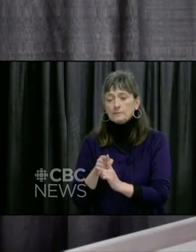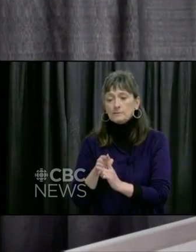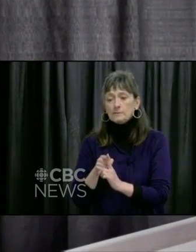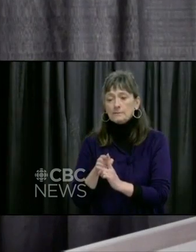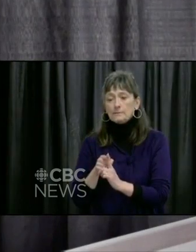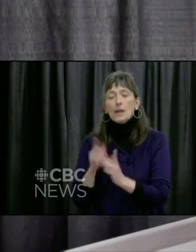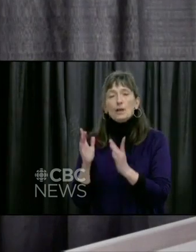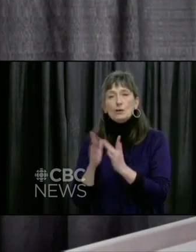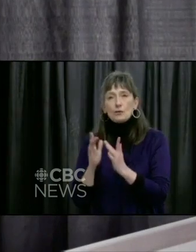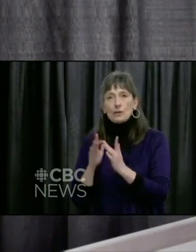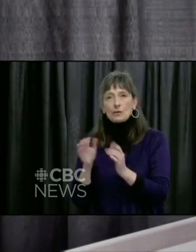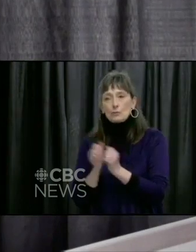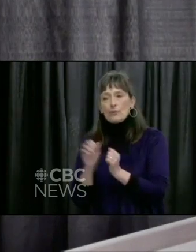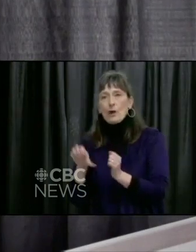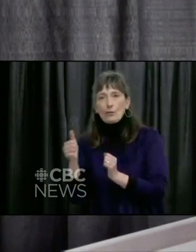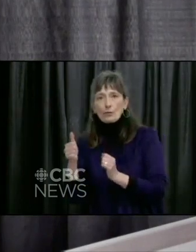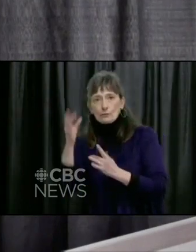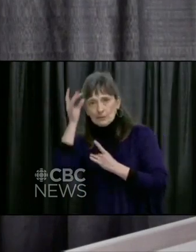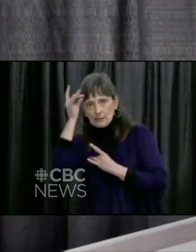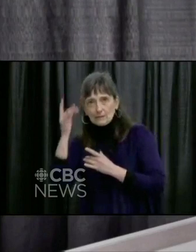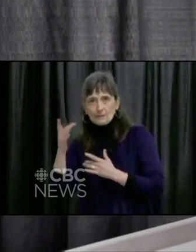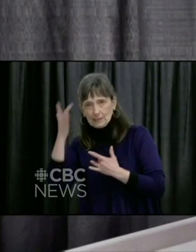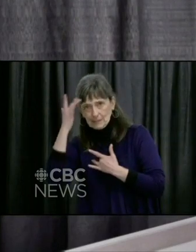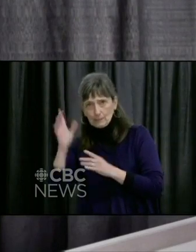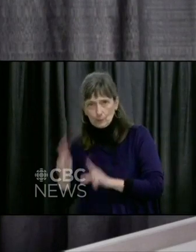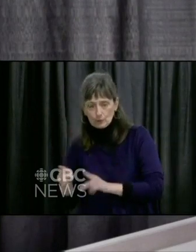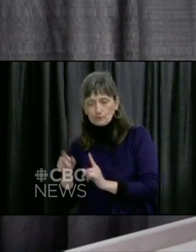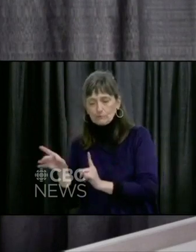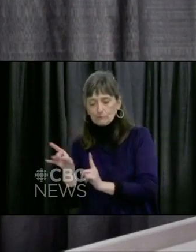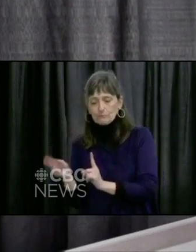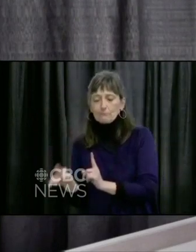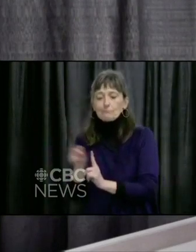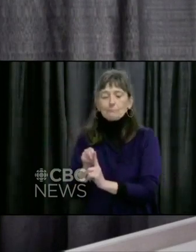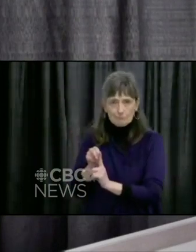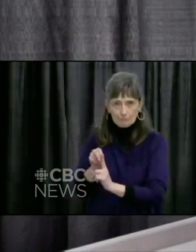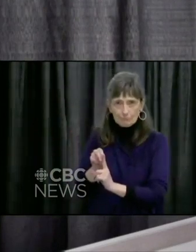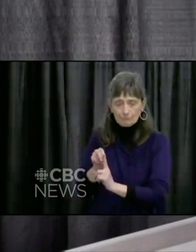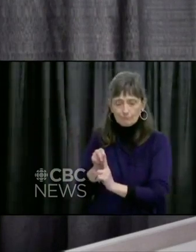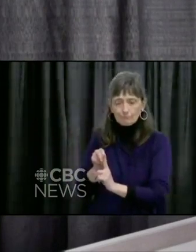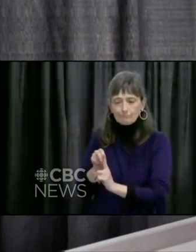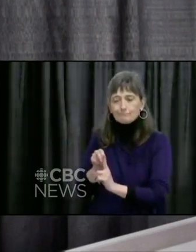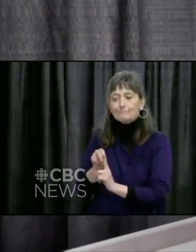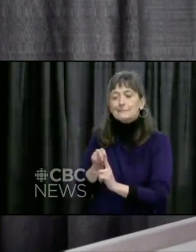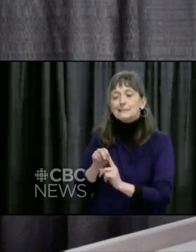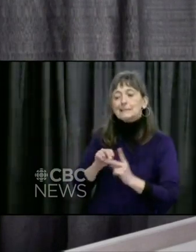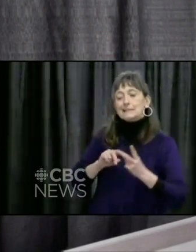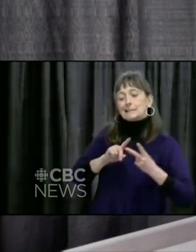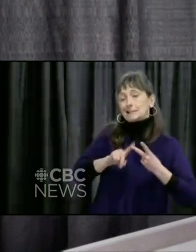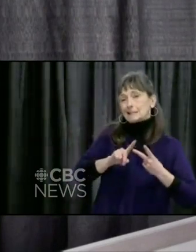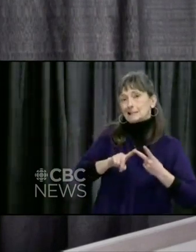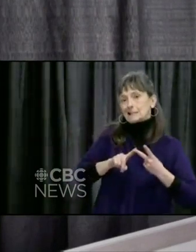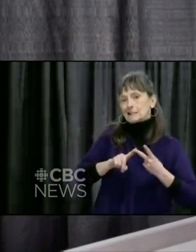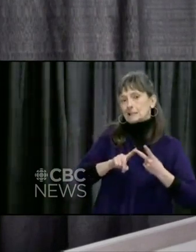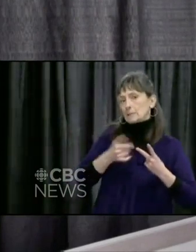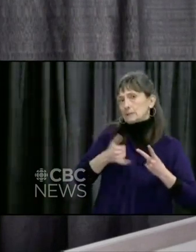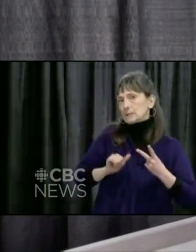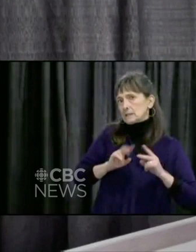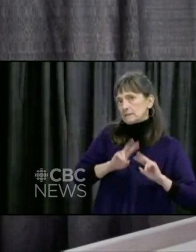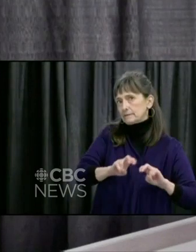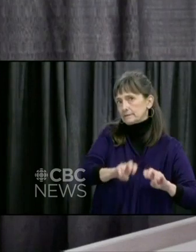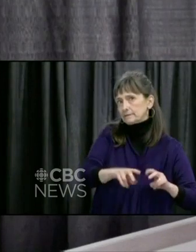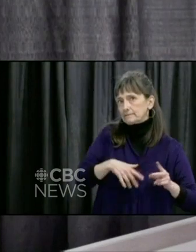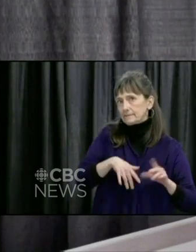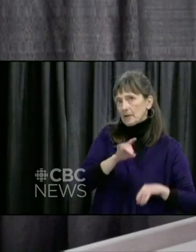contact with a known case, and I believe the investigation is still ongoing, so can't comment on